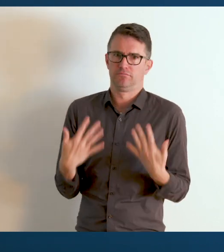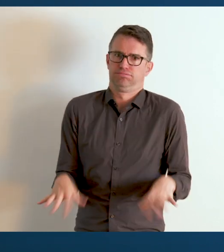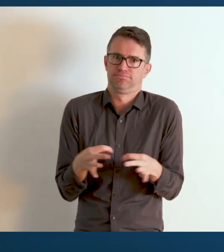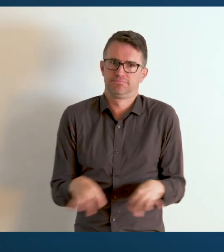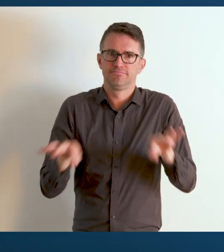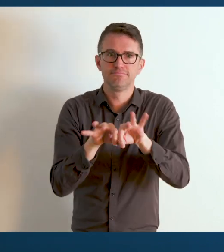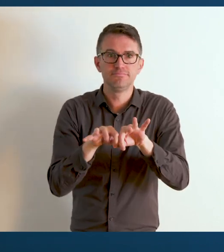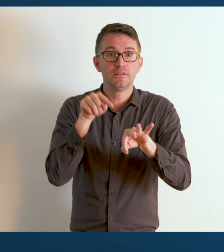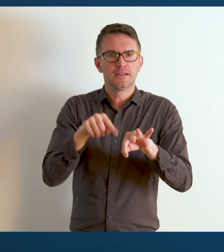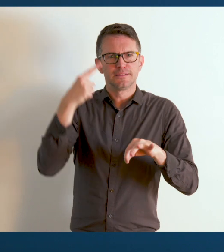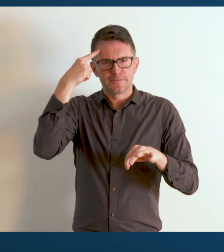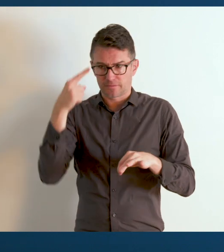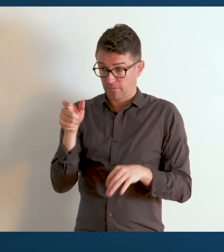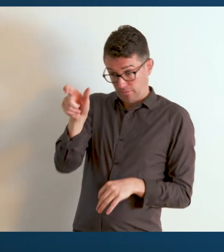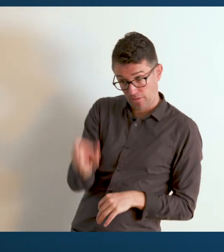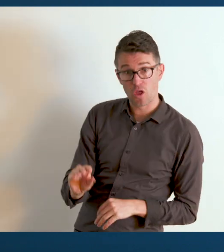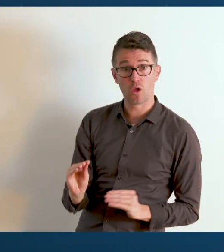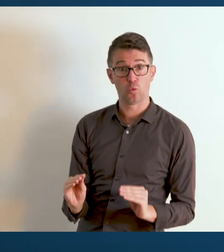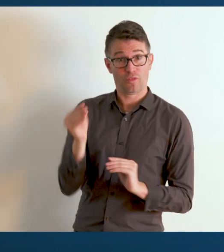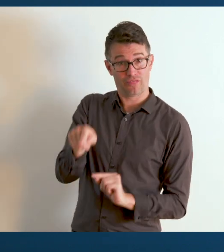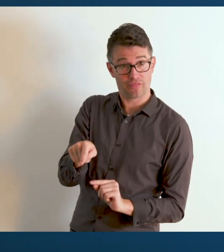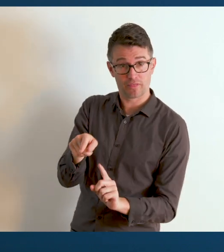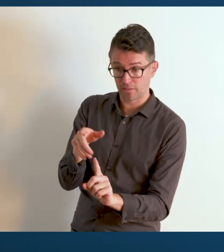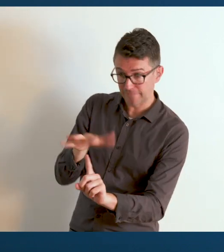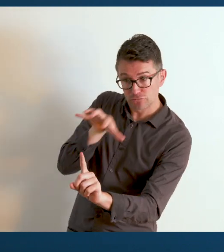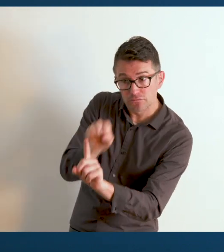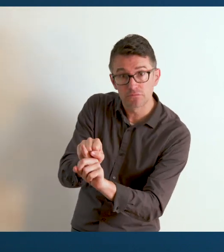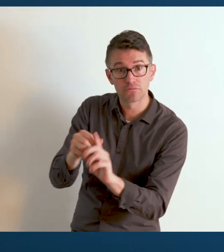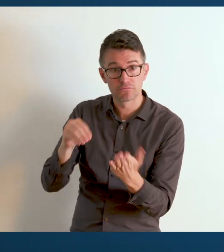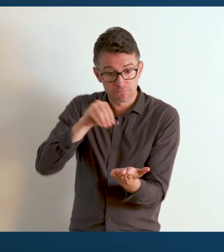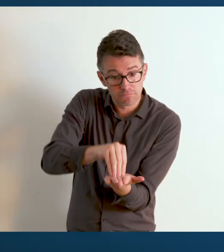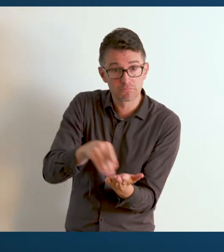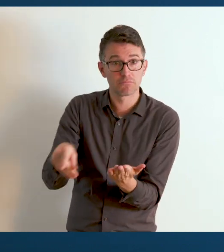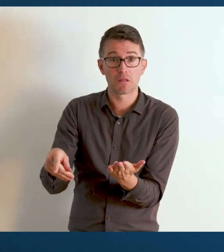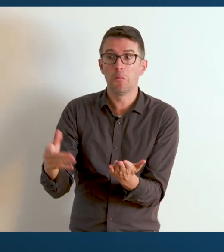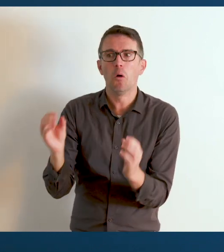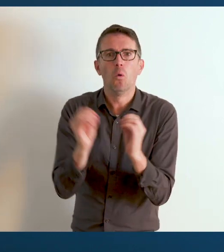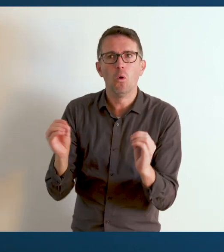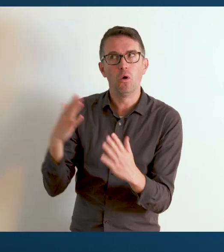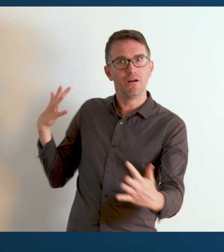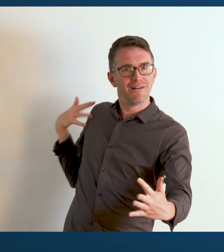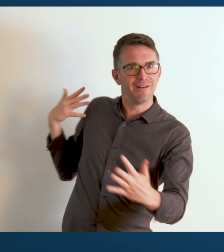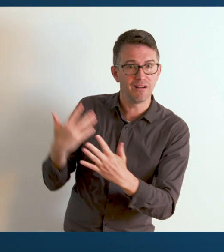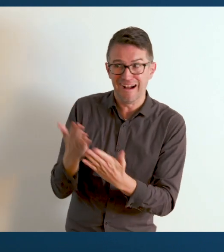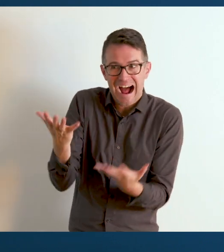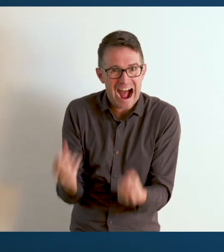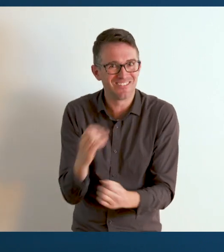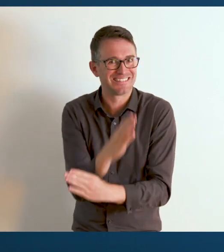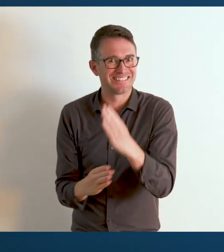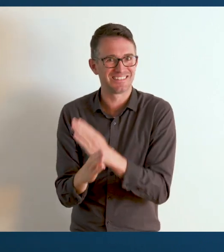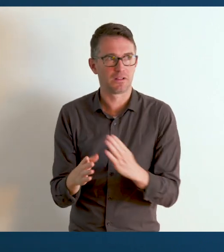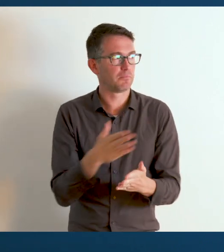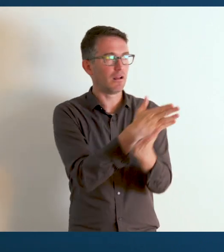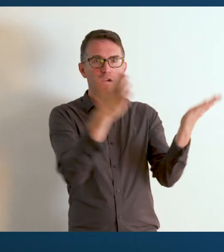way to identify children who haven't been identified as having a disability. Often